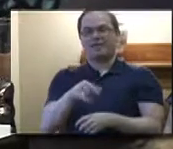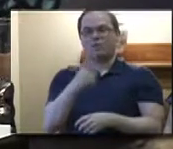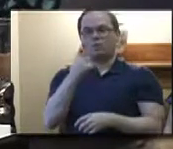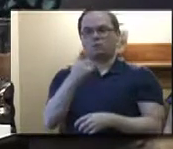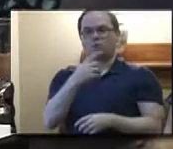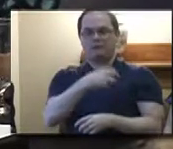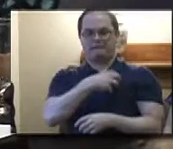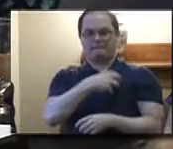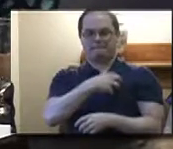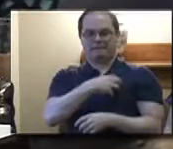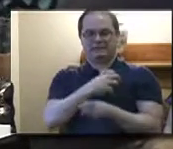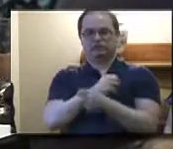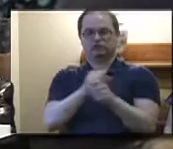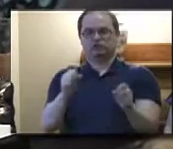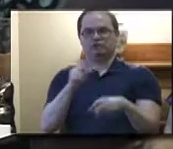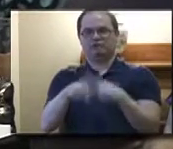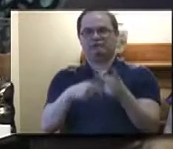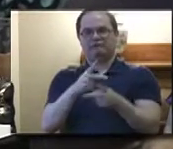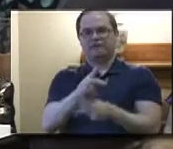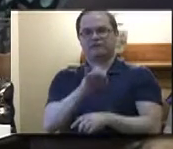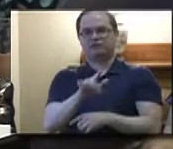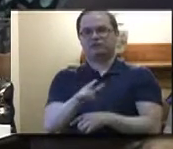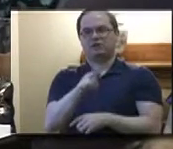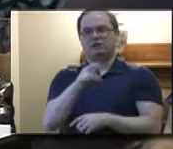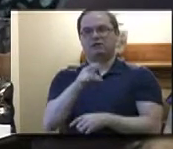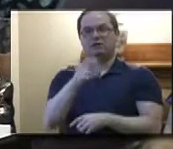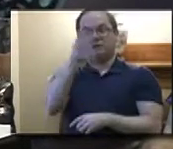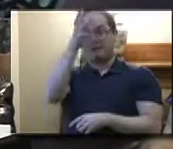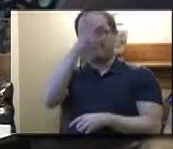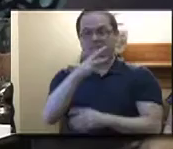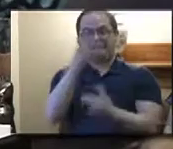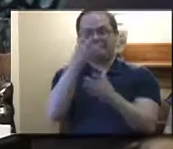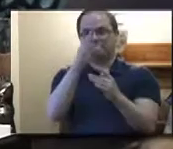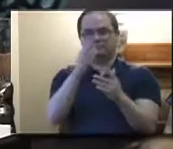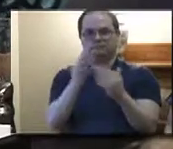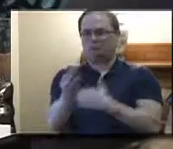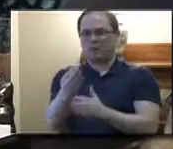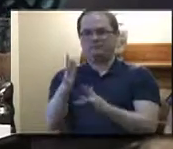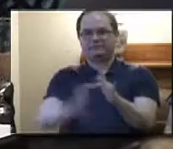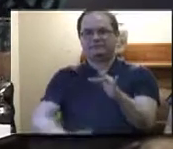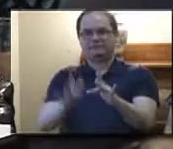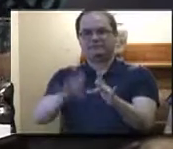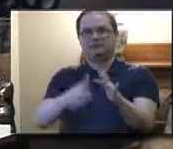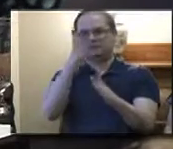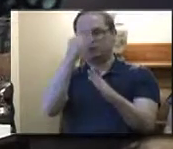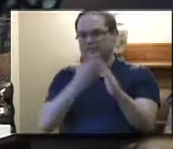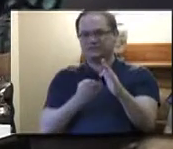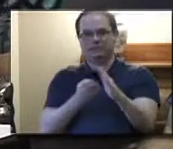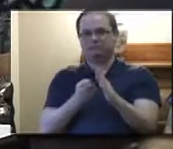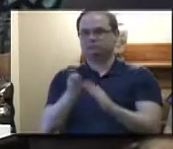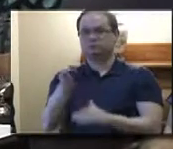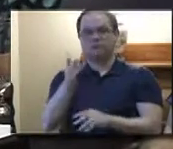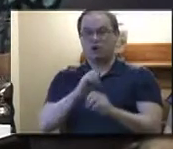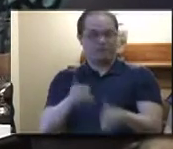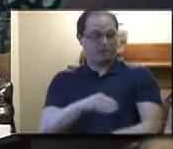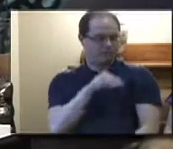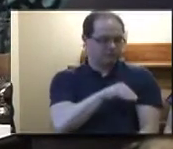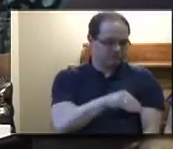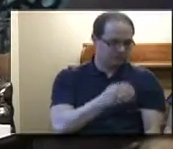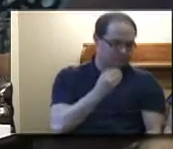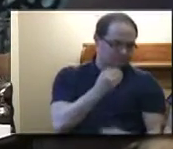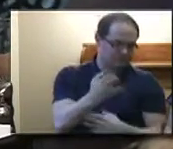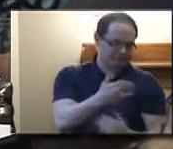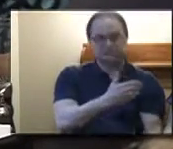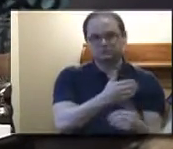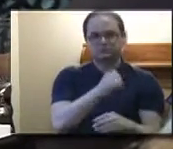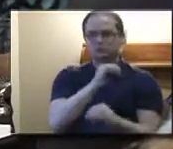least security type of jail, and this guy kept missing breakfast because he would sleep through it, and no one was there to wake him up, and he